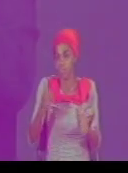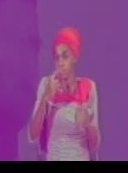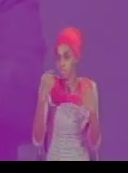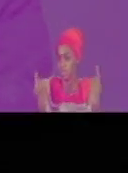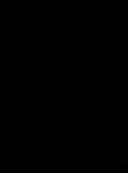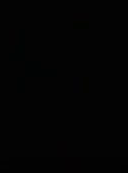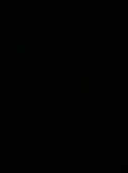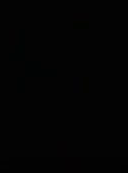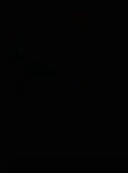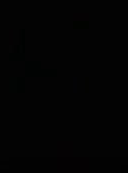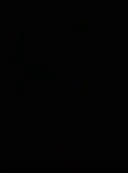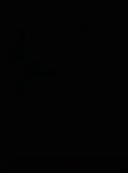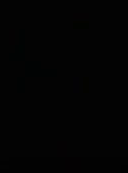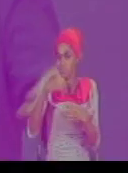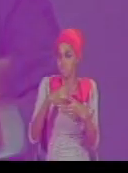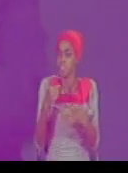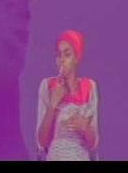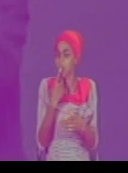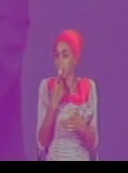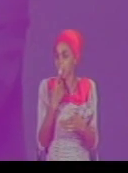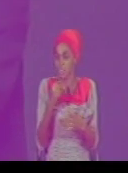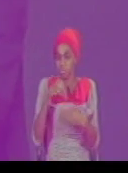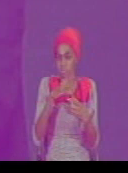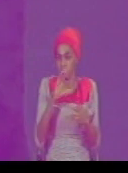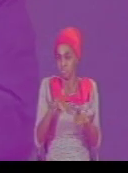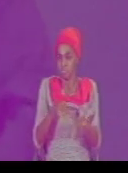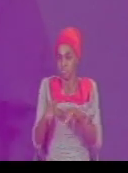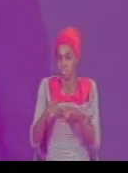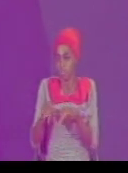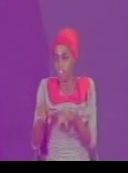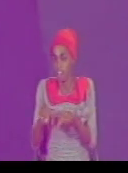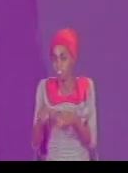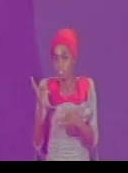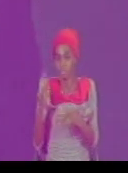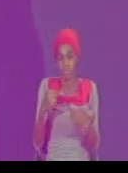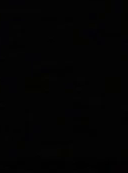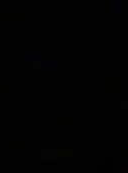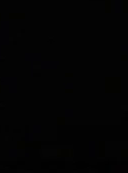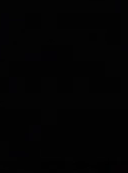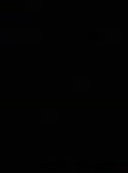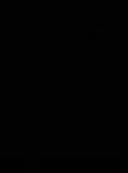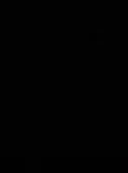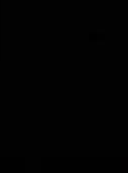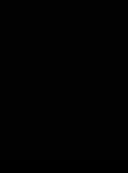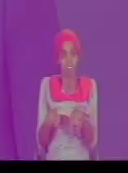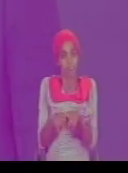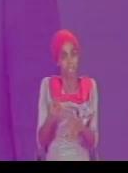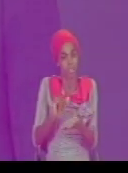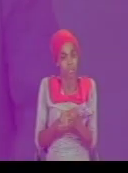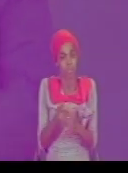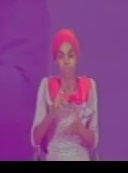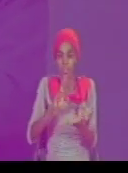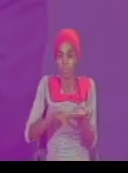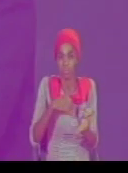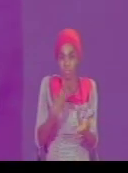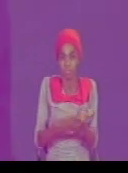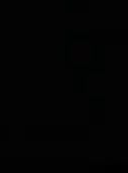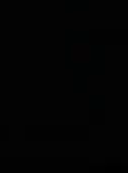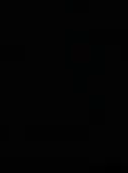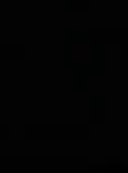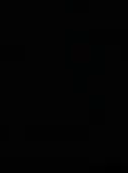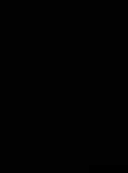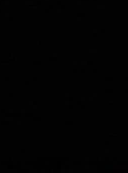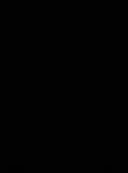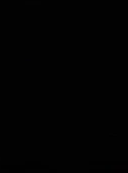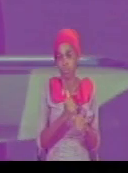we're in our tongue with our action, the sinners, like those fallen angels, cannot praise God.